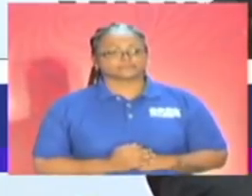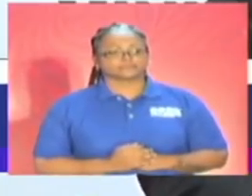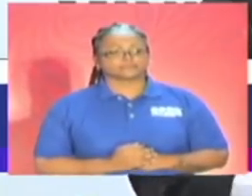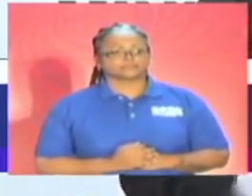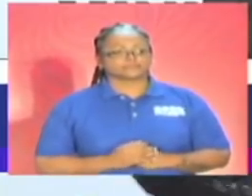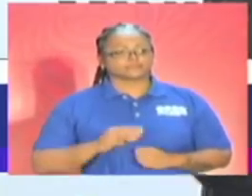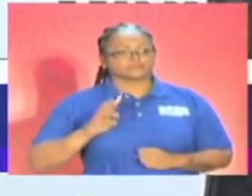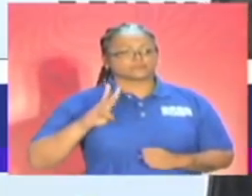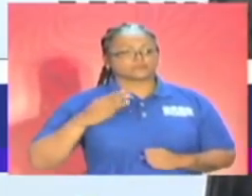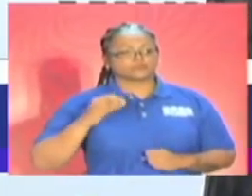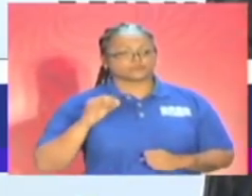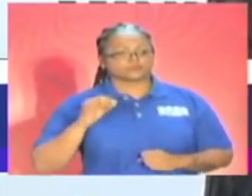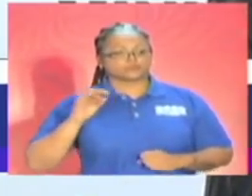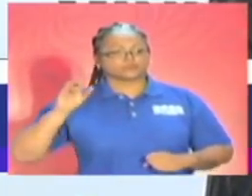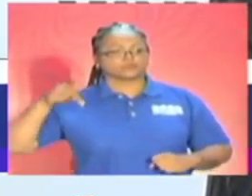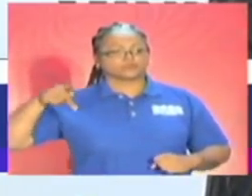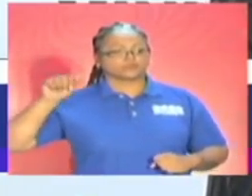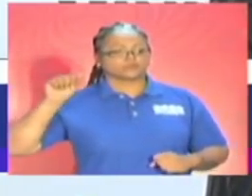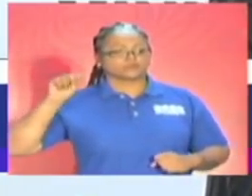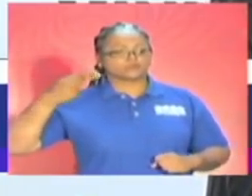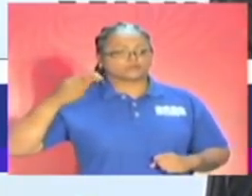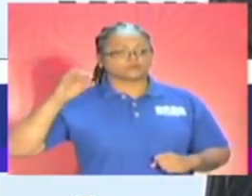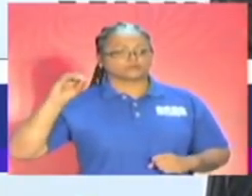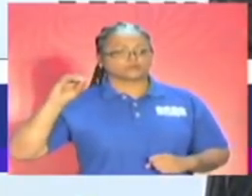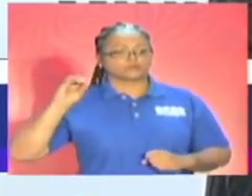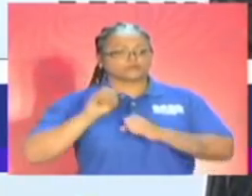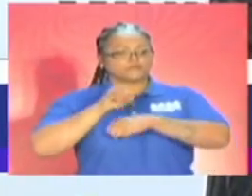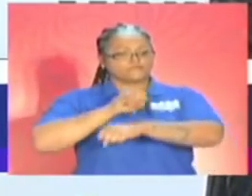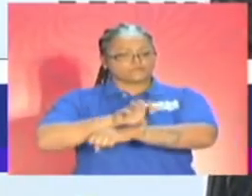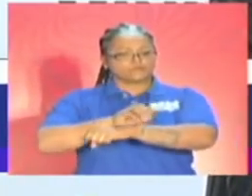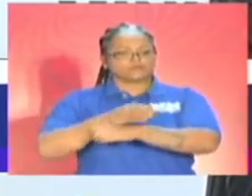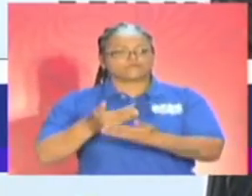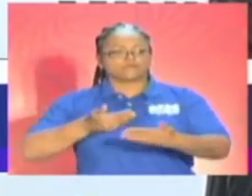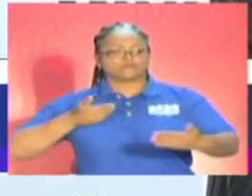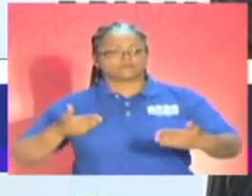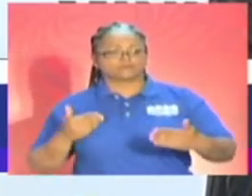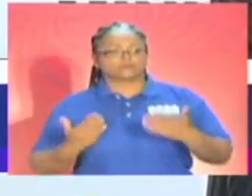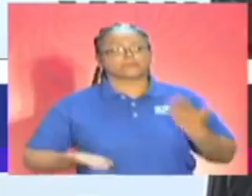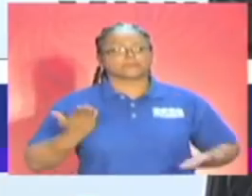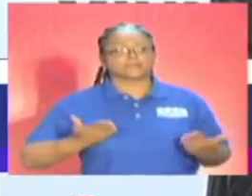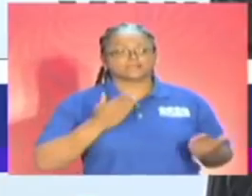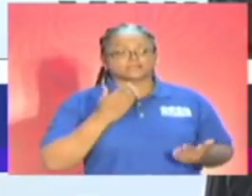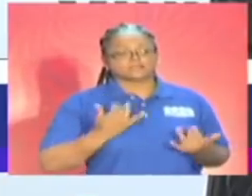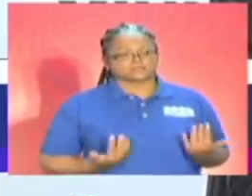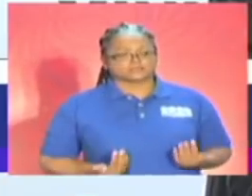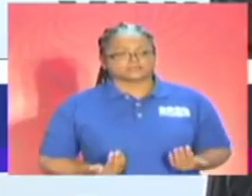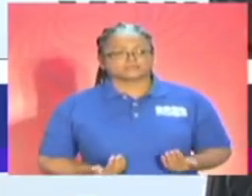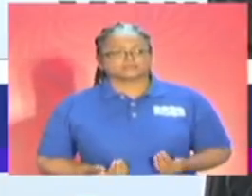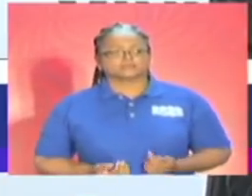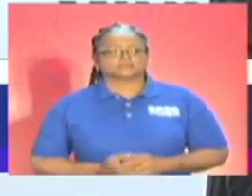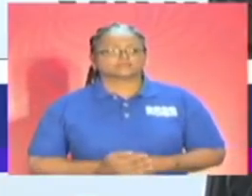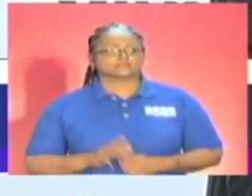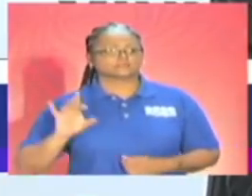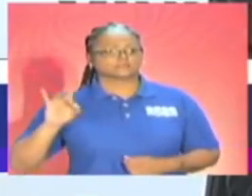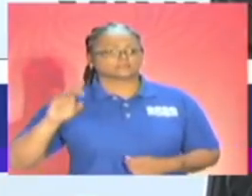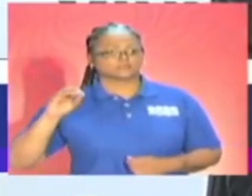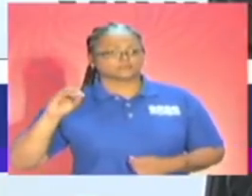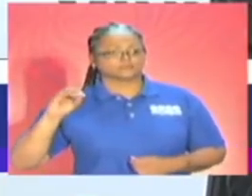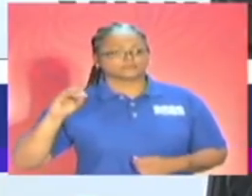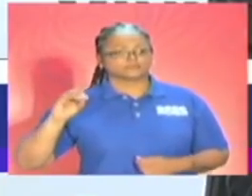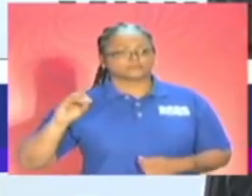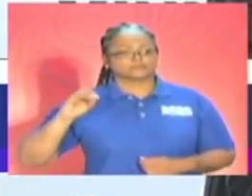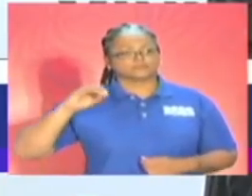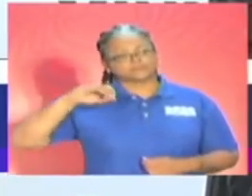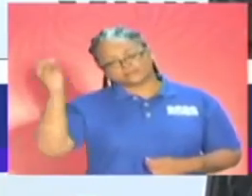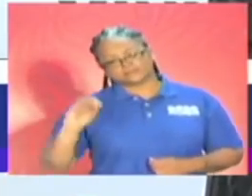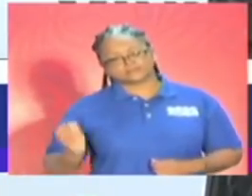now recalculated and given 80%. Now, that is from the PAHO region. Every country is different. It depends on the way